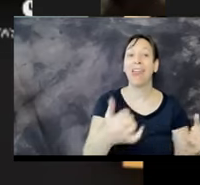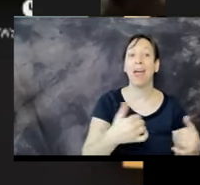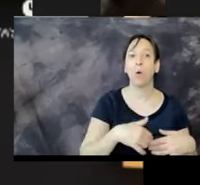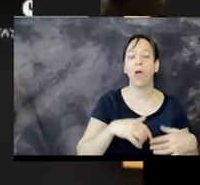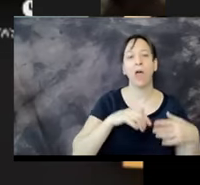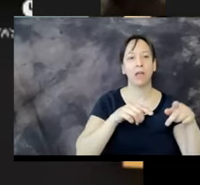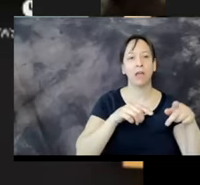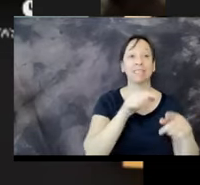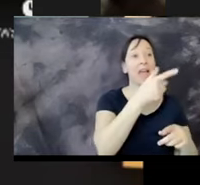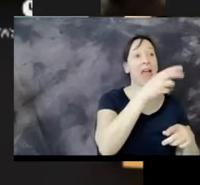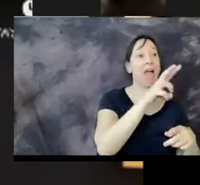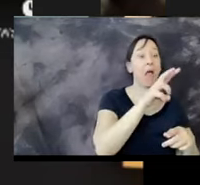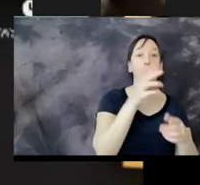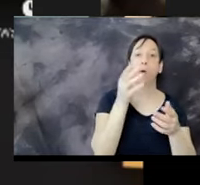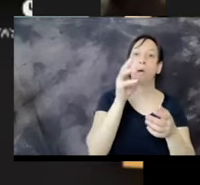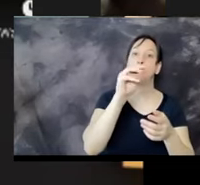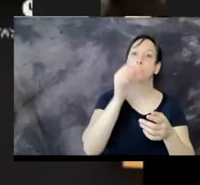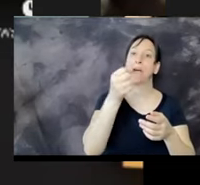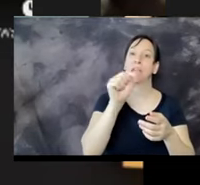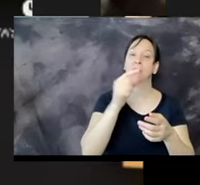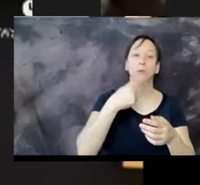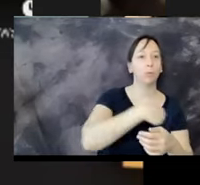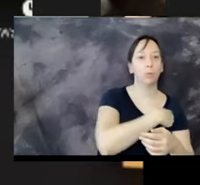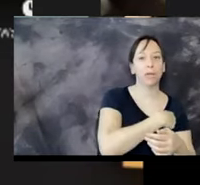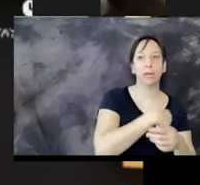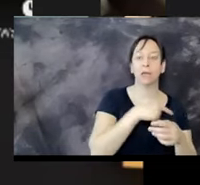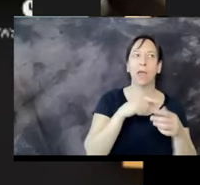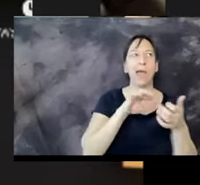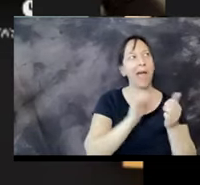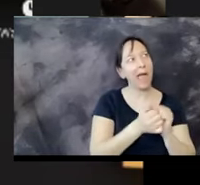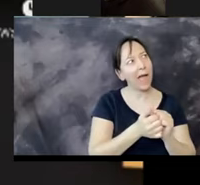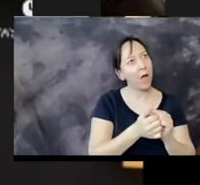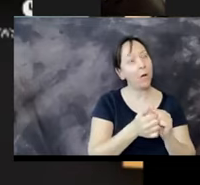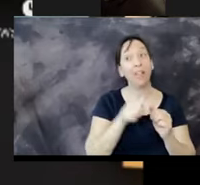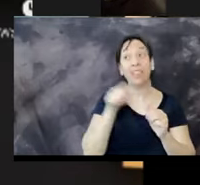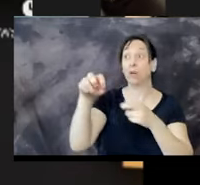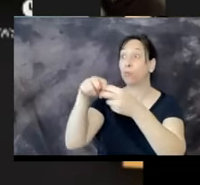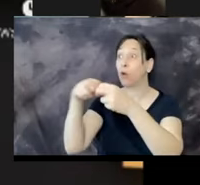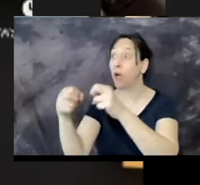raise your hand if you want to share a question or put it in the chat.